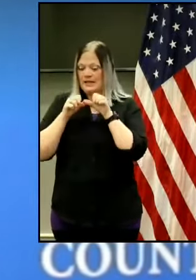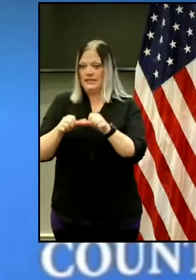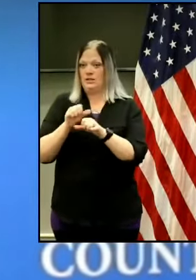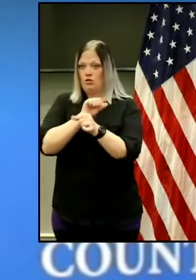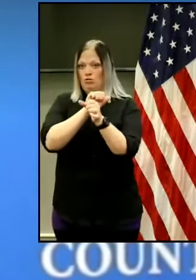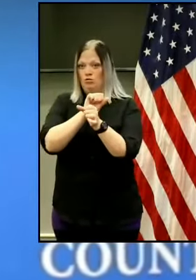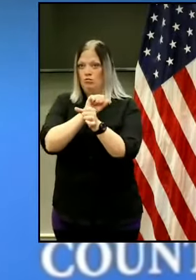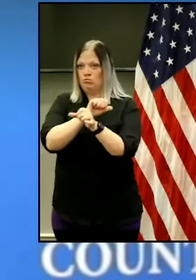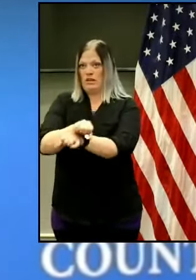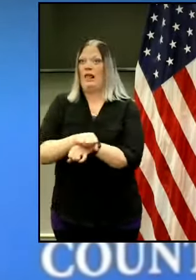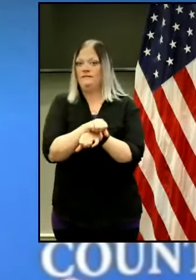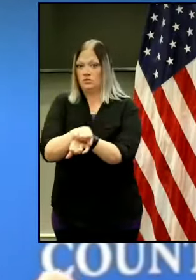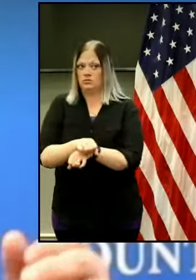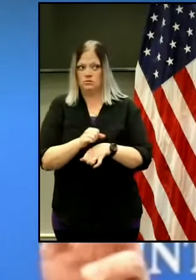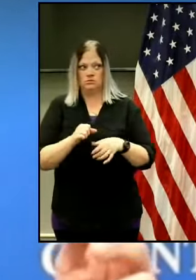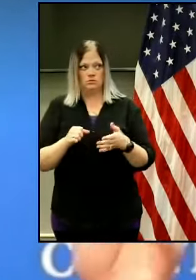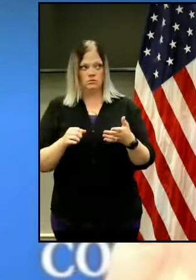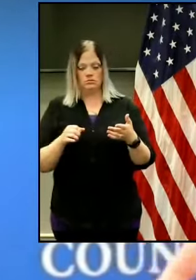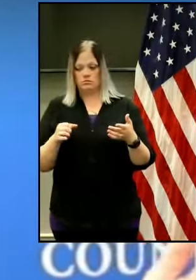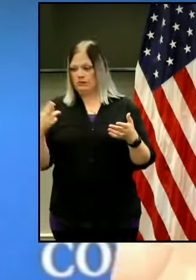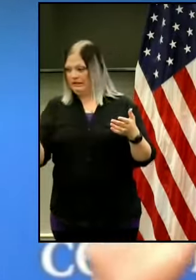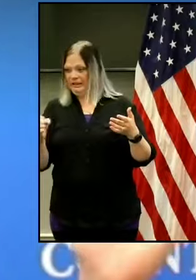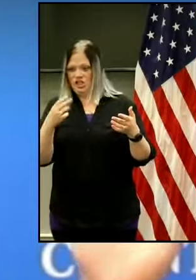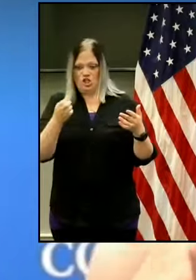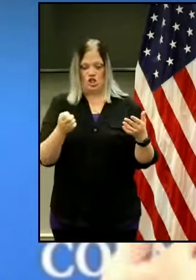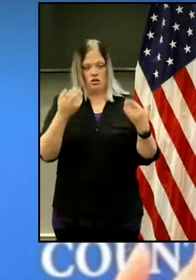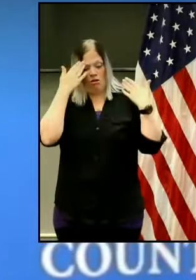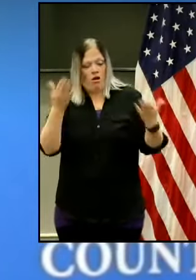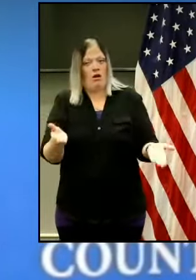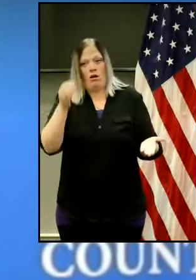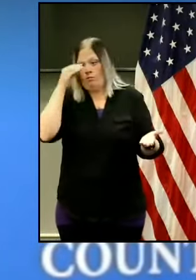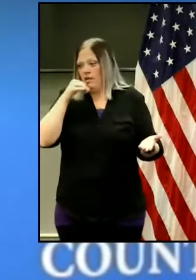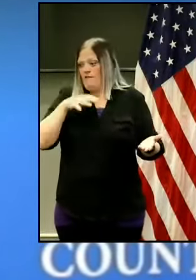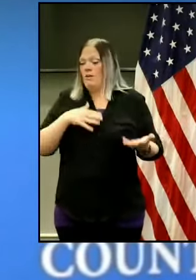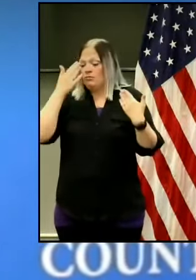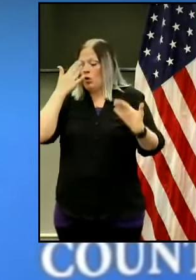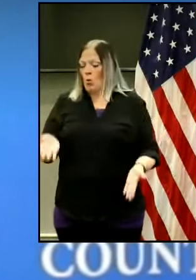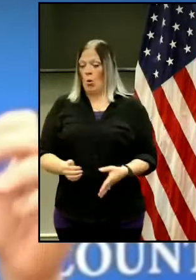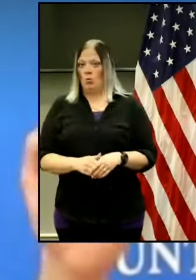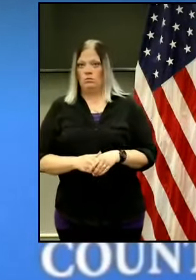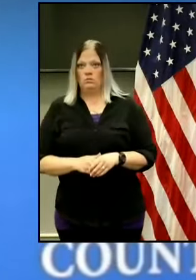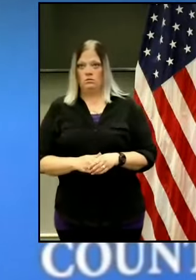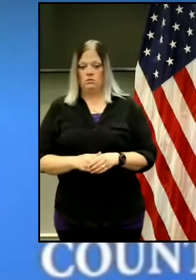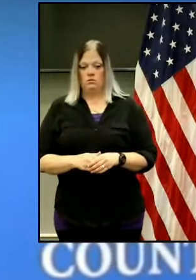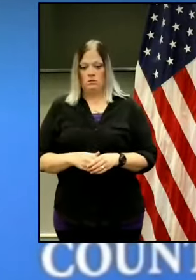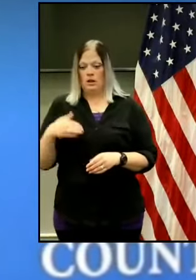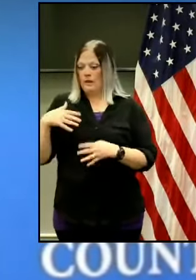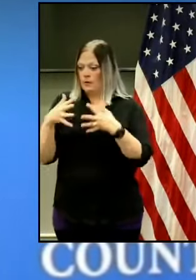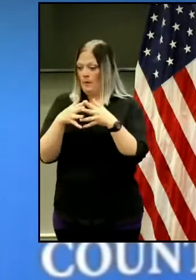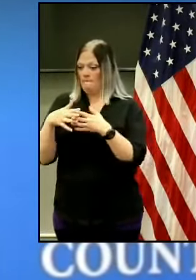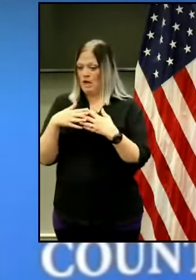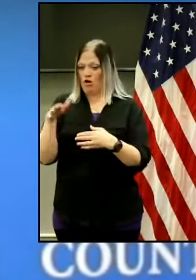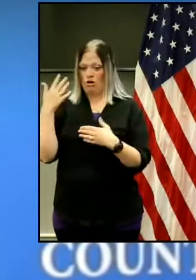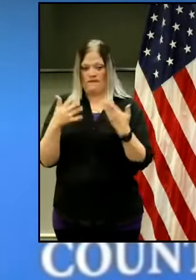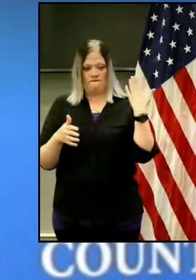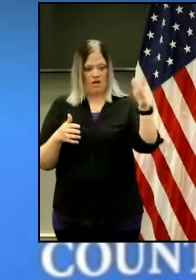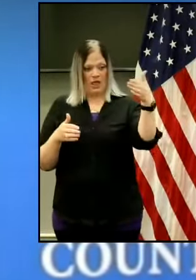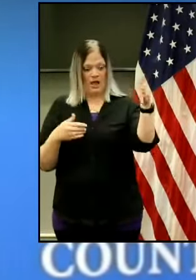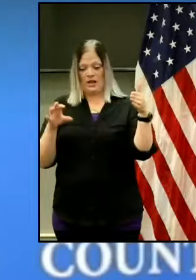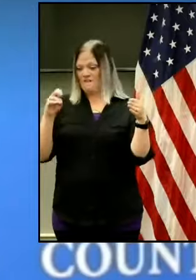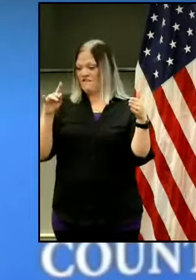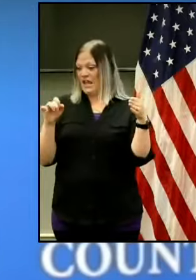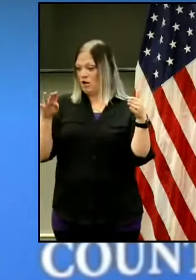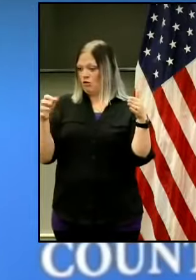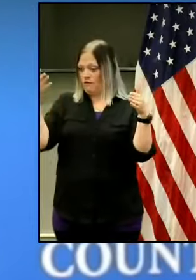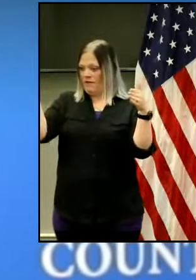slavery. So he's got, or she, I don't know, may have been a male, may have been a female, I don't really know, had the American flag on one side of the truck and the Confederate flag